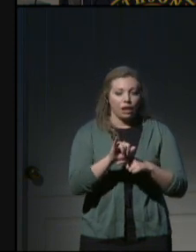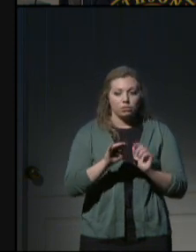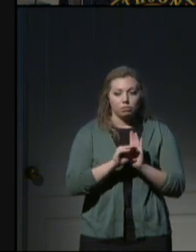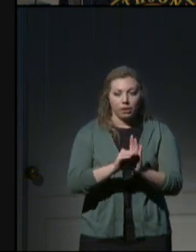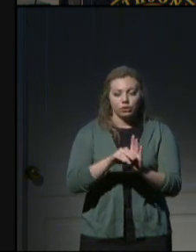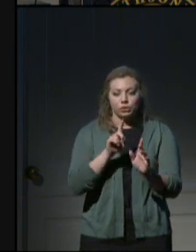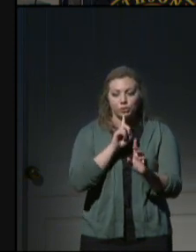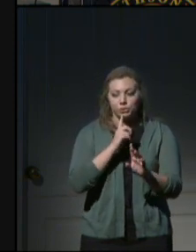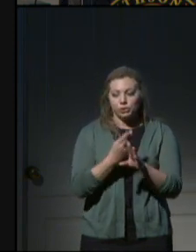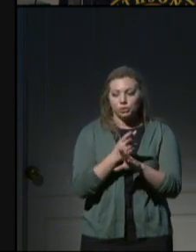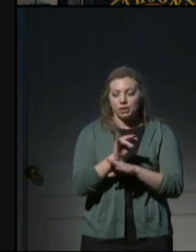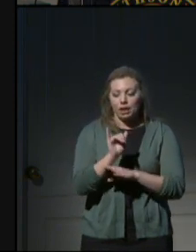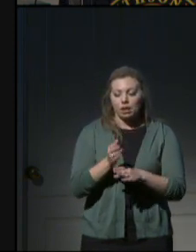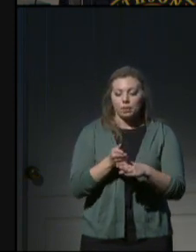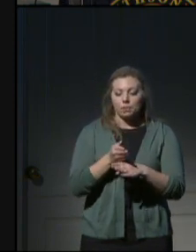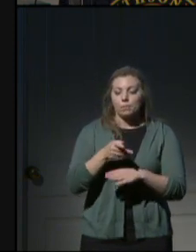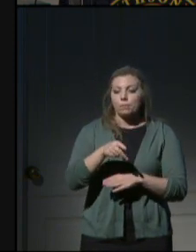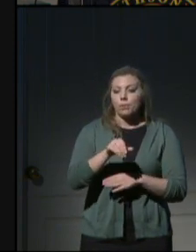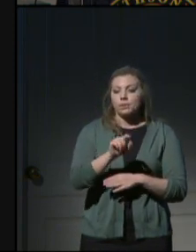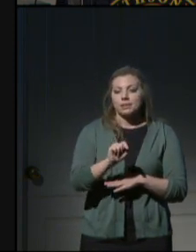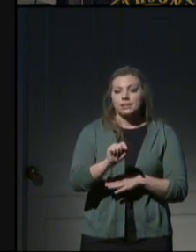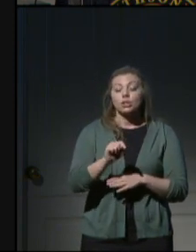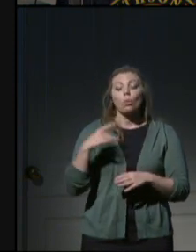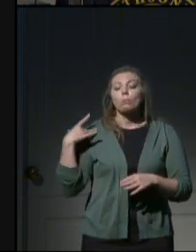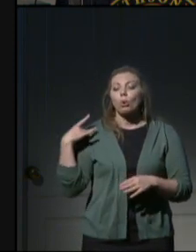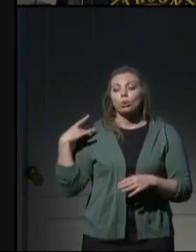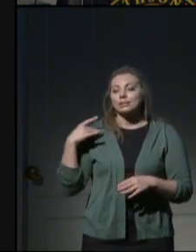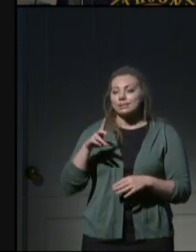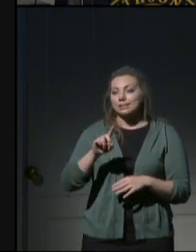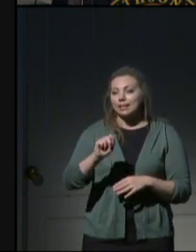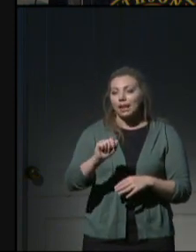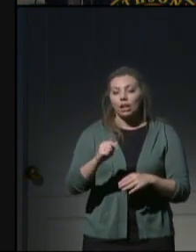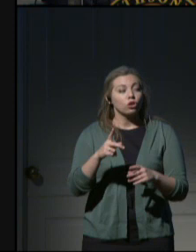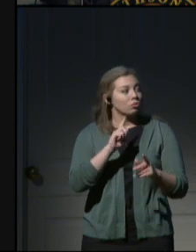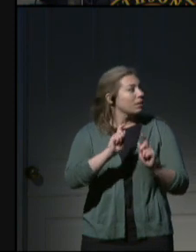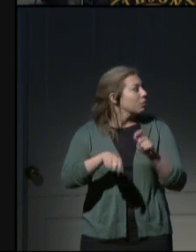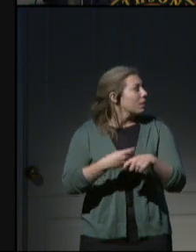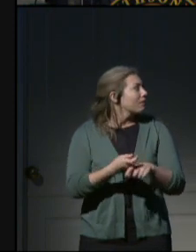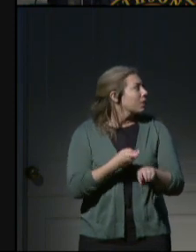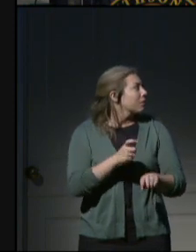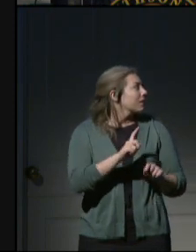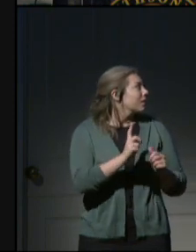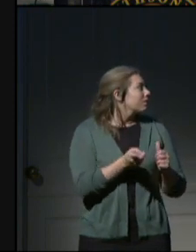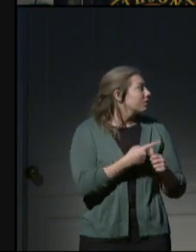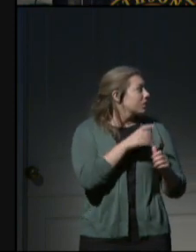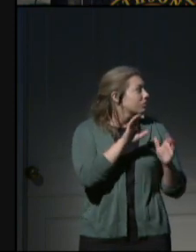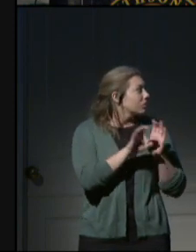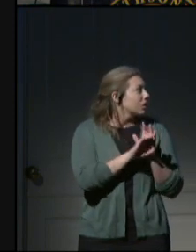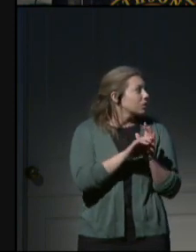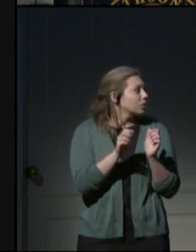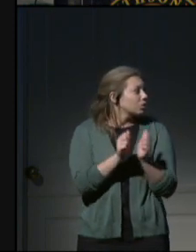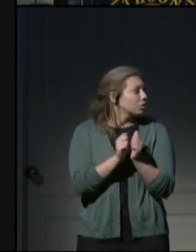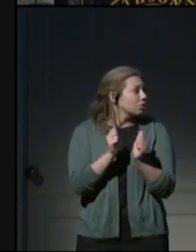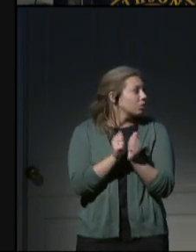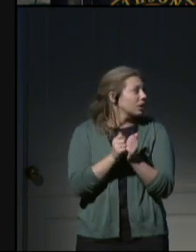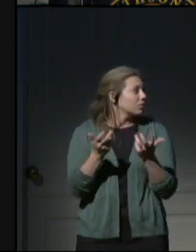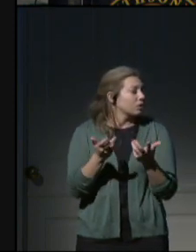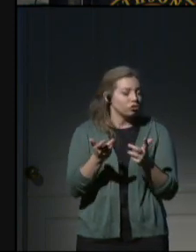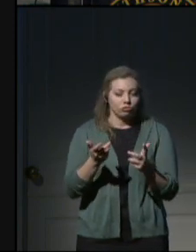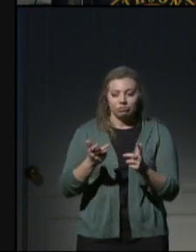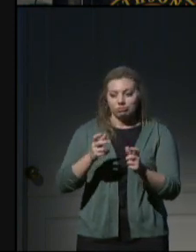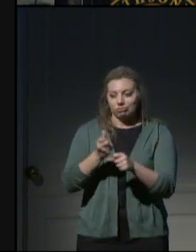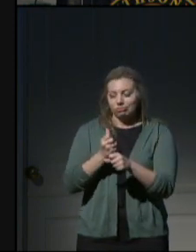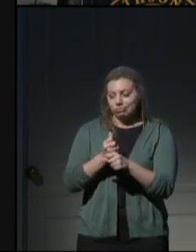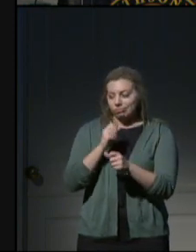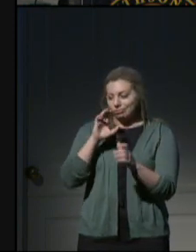this pose data and replaces the content from an original photo with a GAN-generated